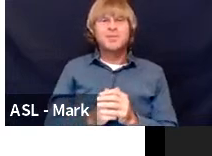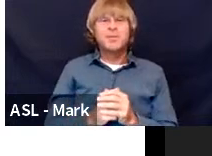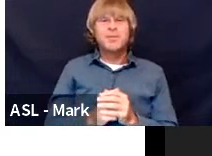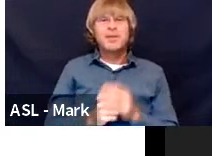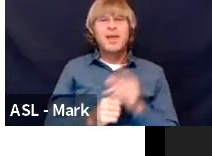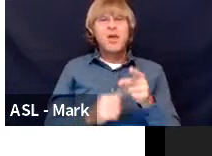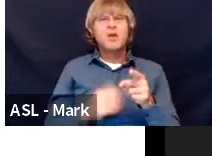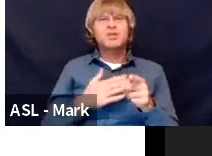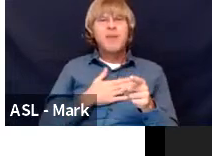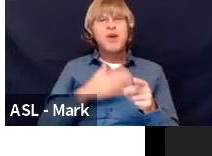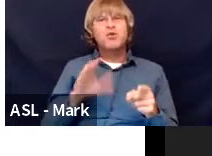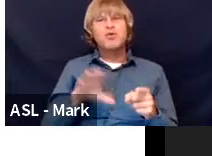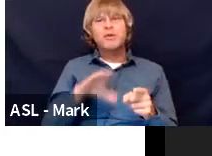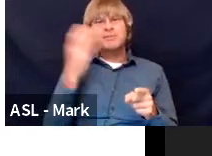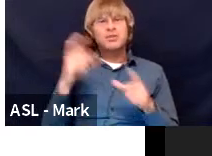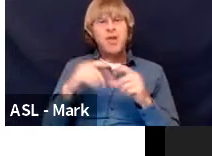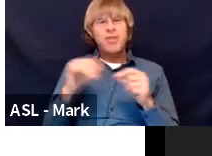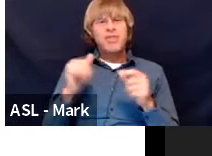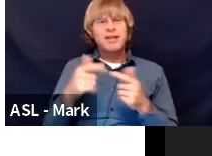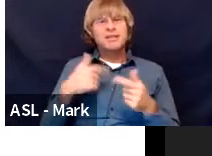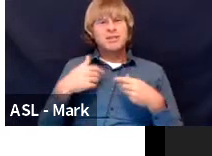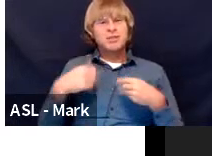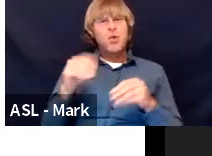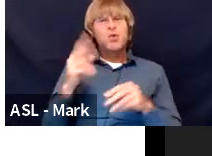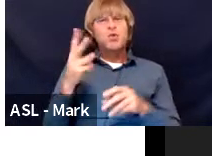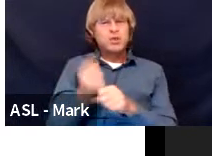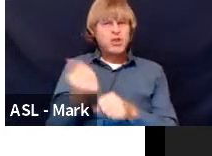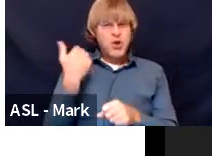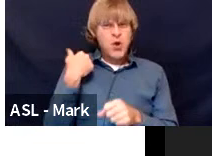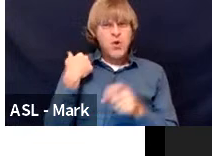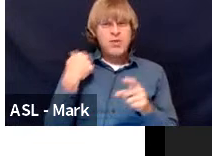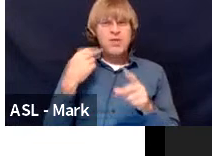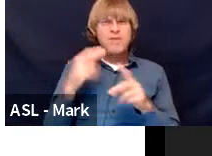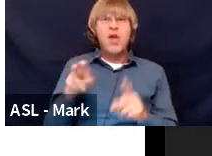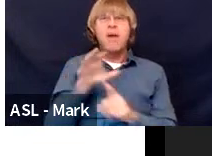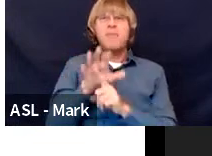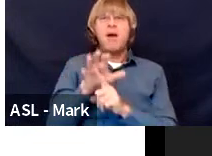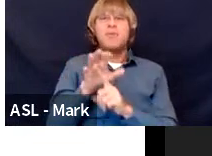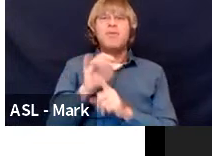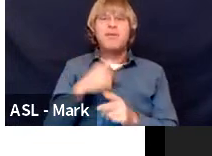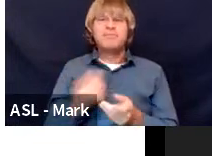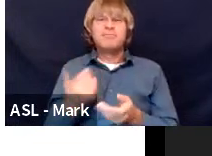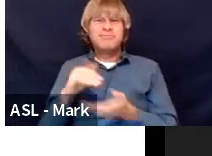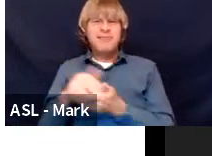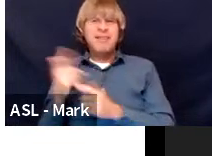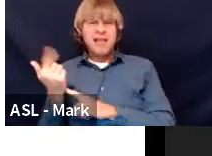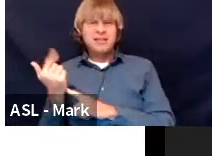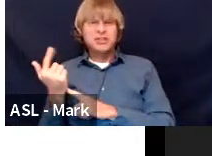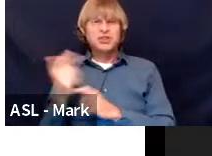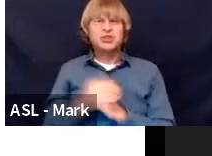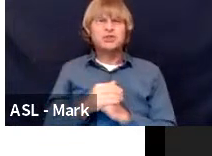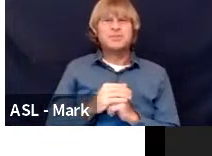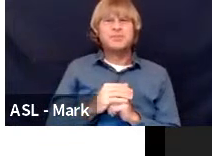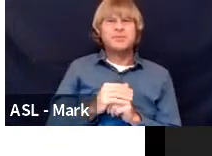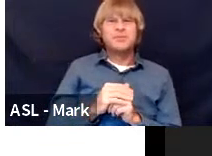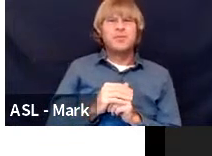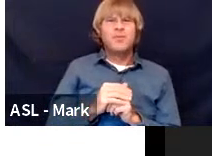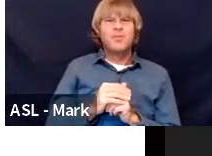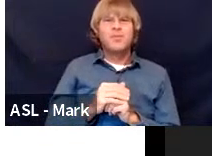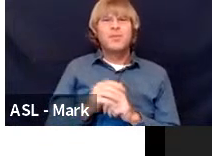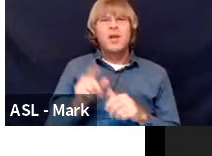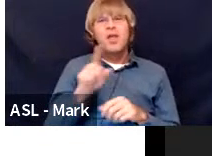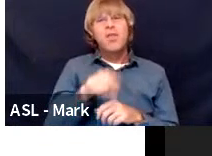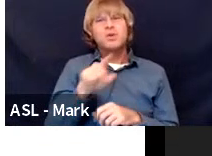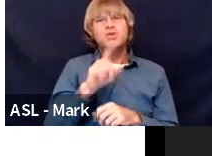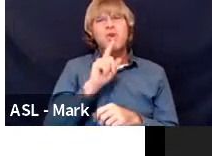And these were my Christmas cards that I introduced about 2 years ago, and they were so popular that I brought them back last year. These